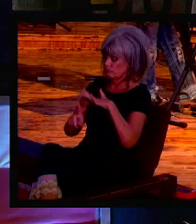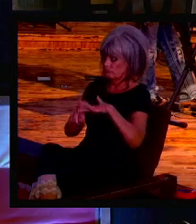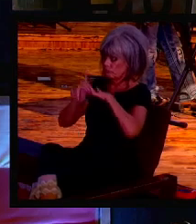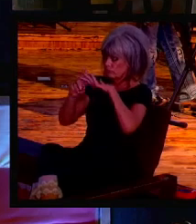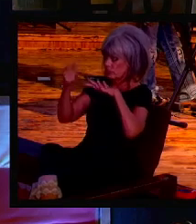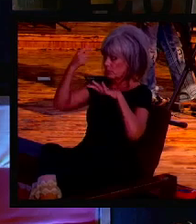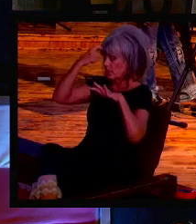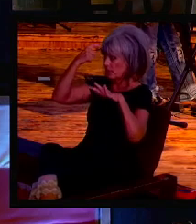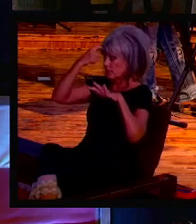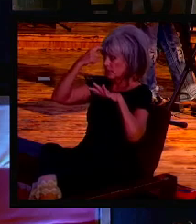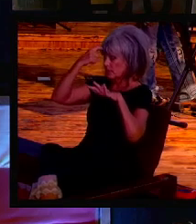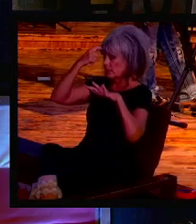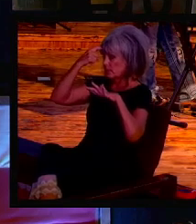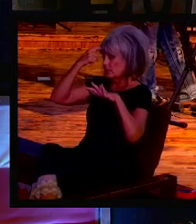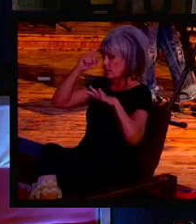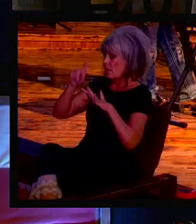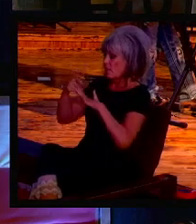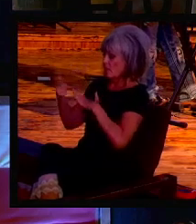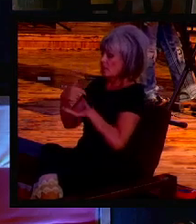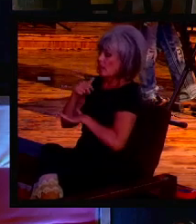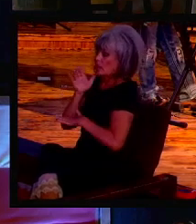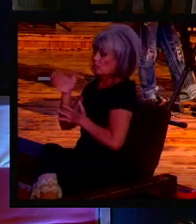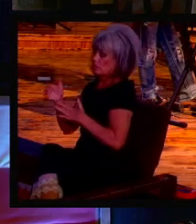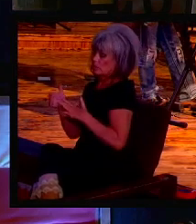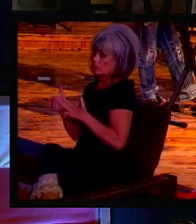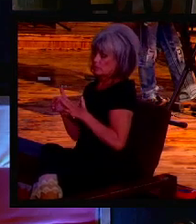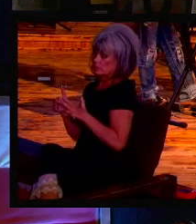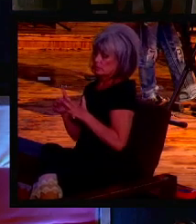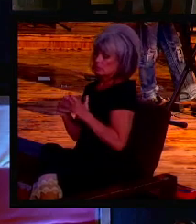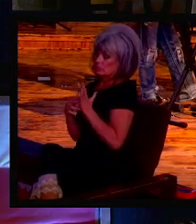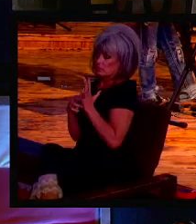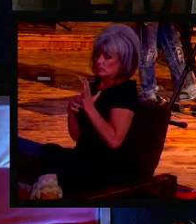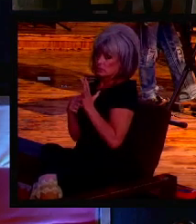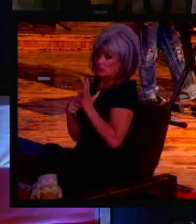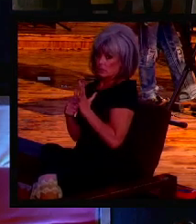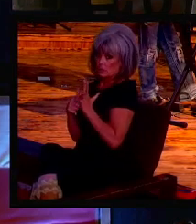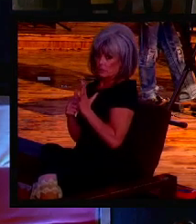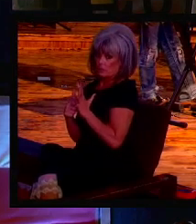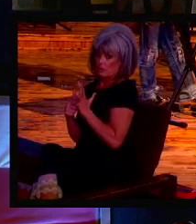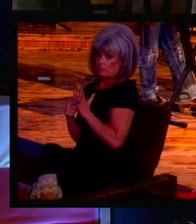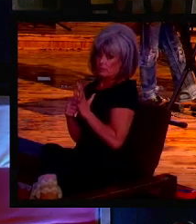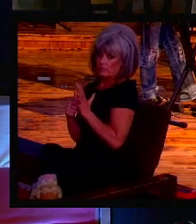And then I'm going to share one last illustration of how this V.I.S.O.R cycle shows up